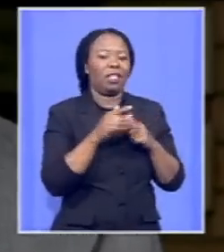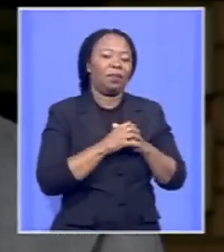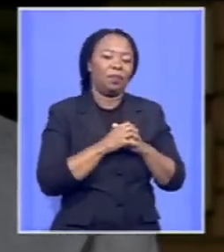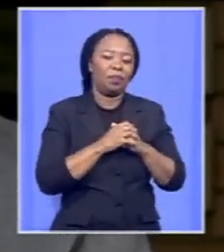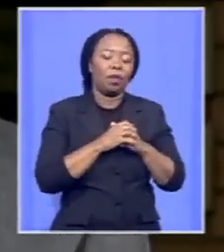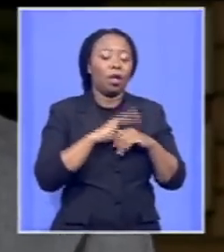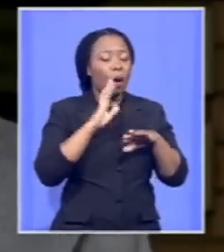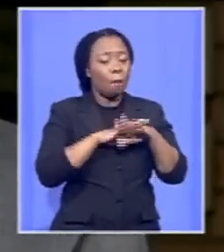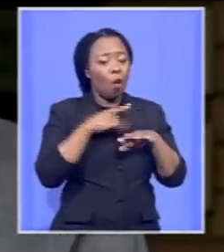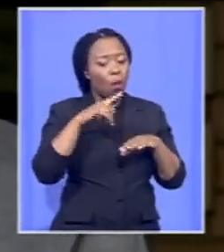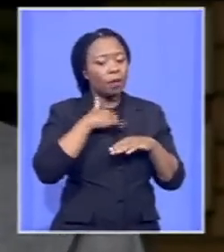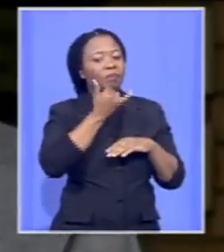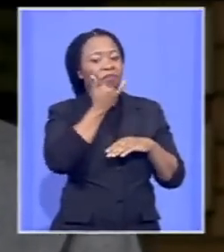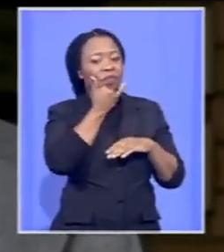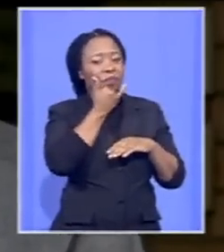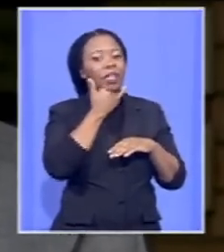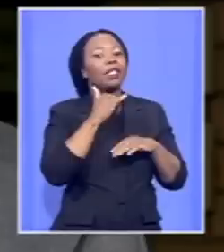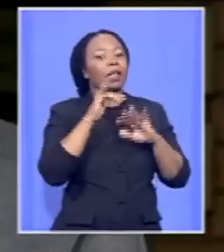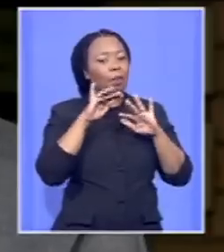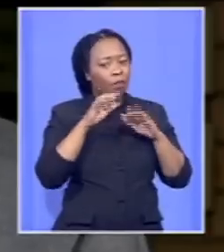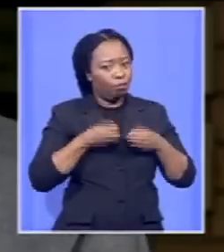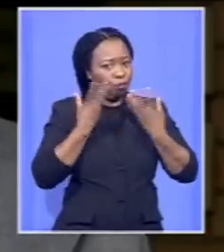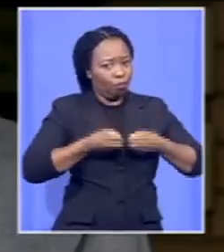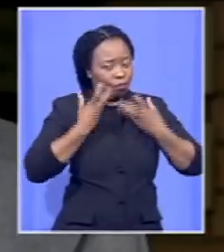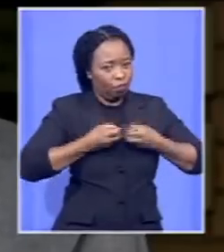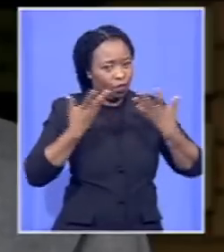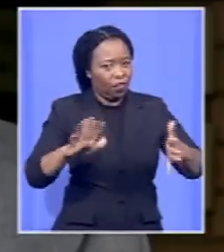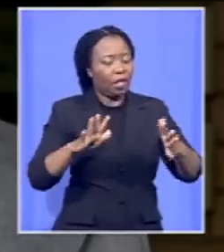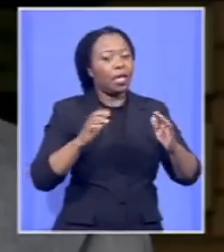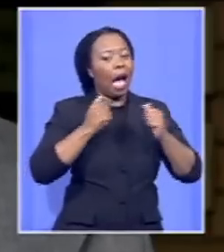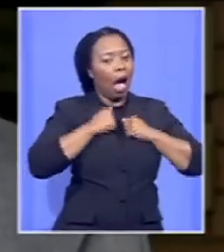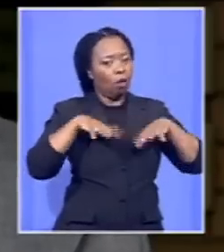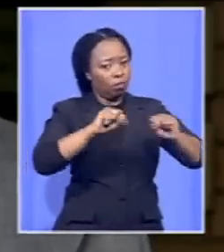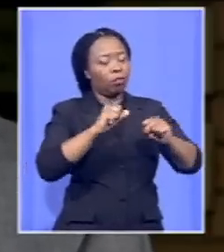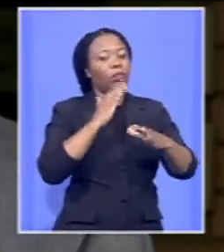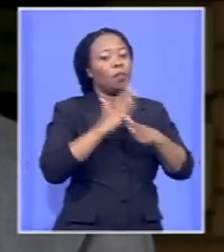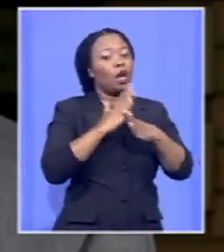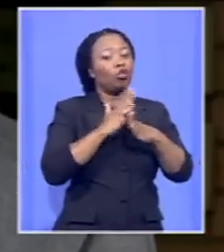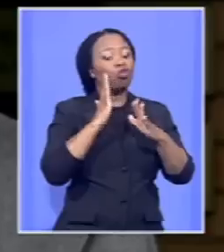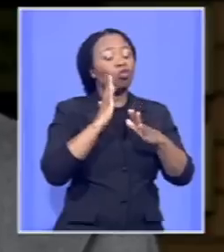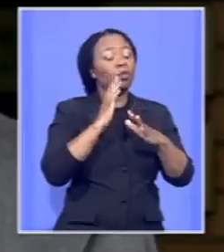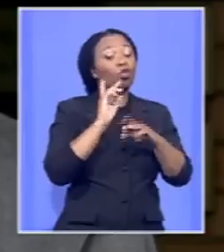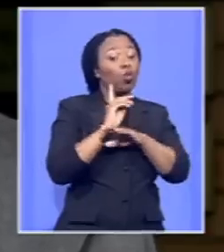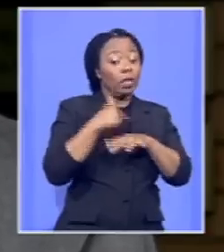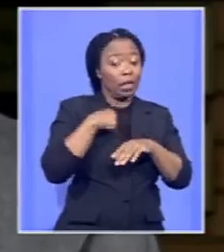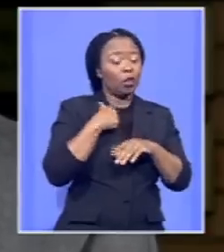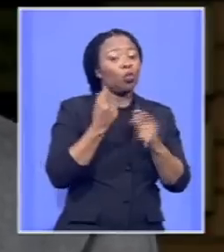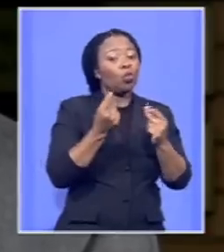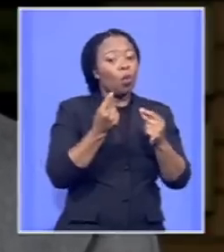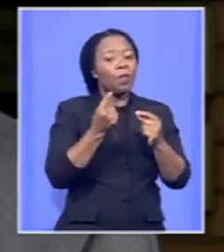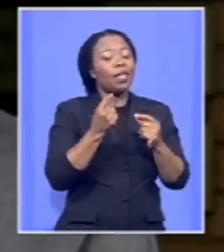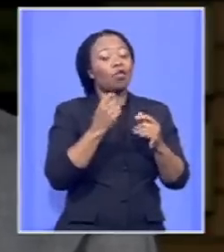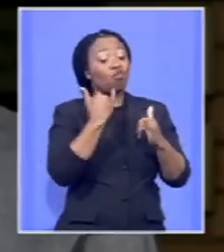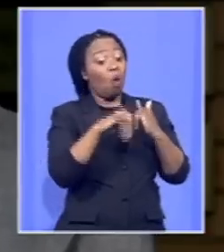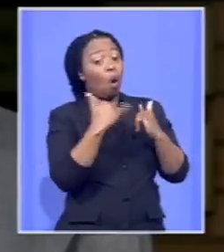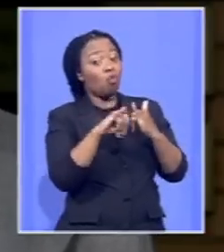we must be grateful that the wound has been opened, and it is now our duty to sanitize the wound and sterilize the wound, and